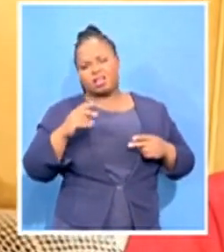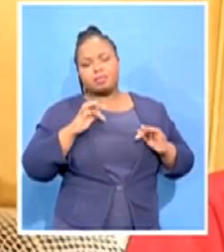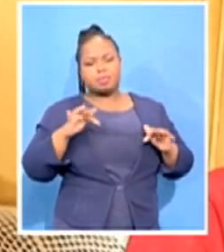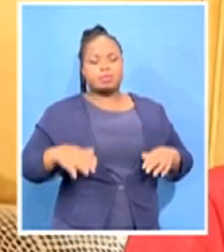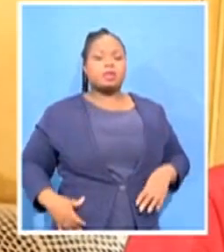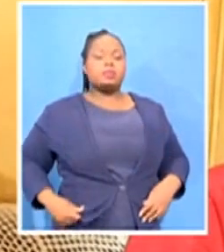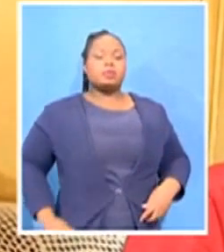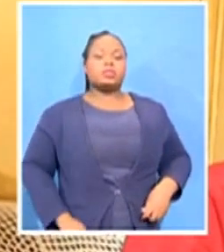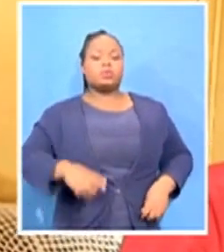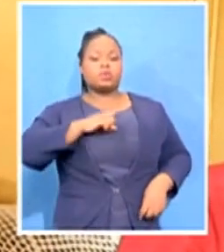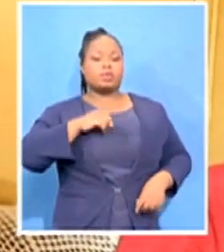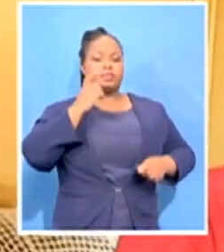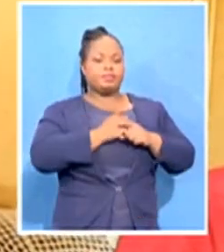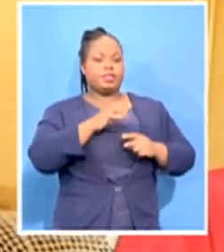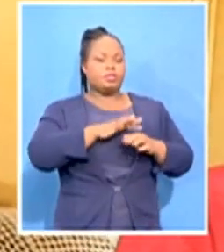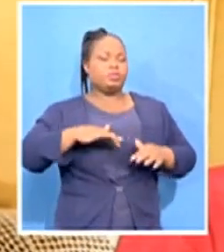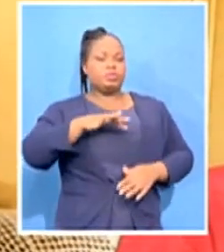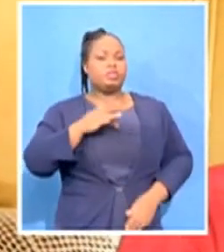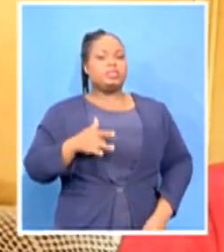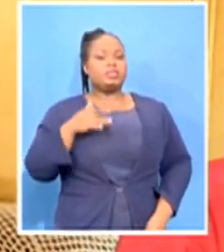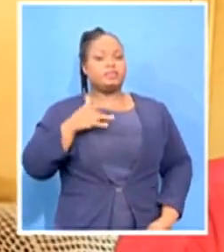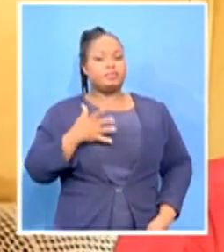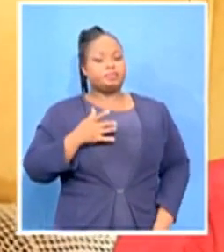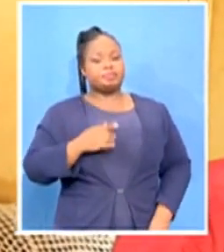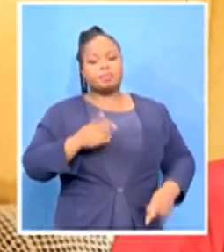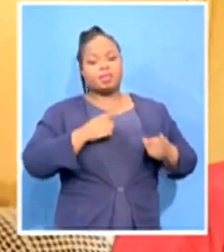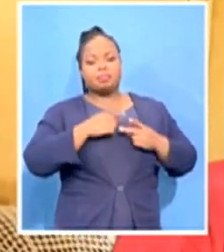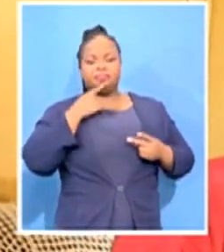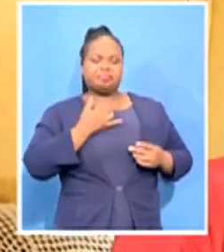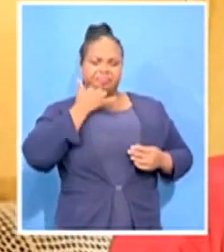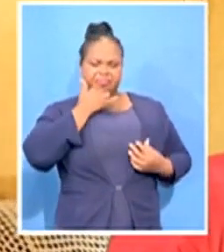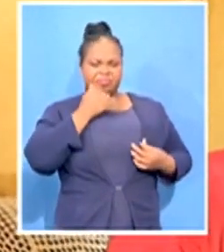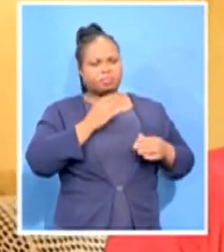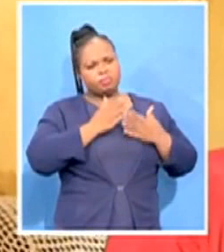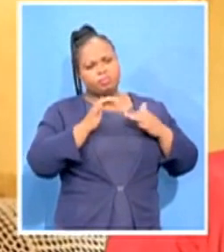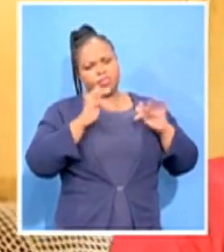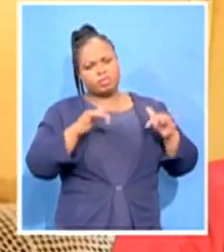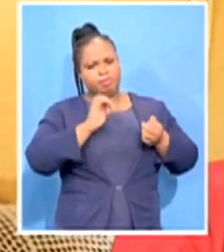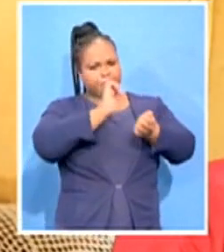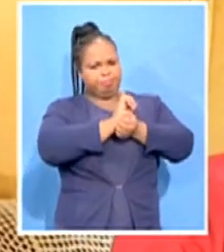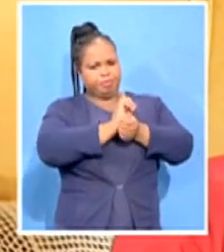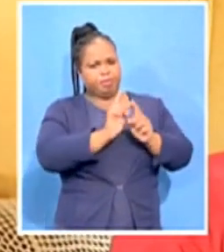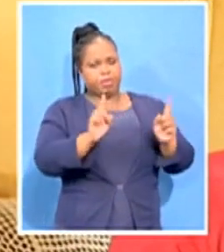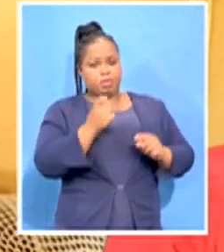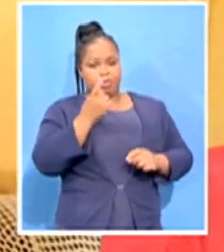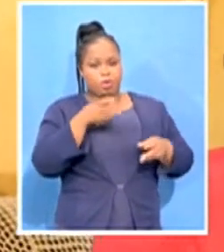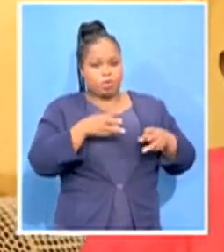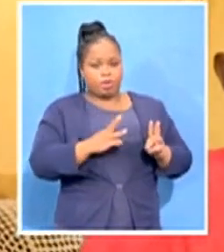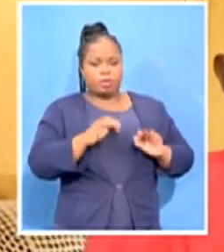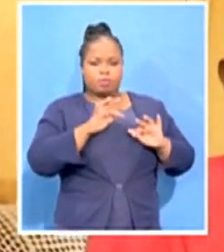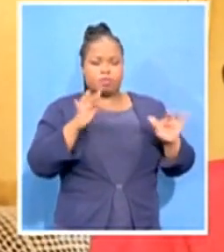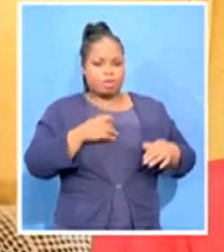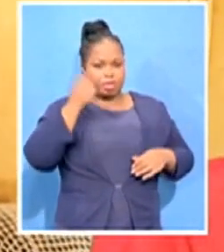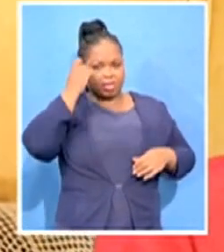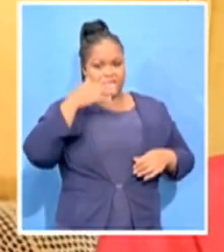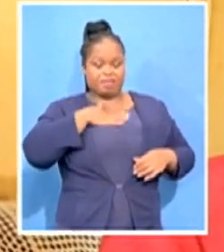under. He says he's happy that people have been arrested but the only way that people can understand how it feels to live under an asbestos roof